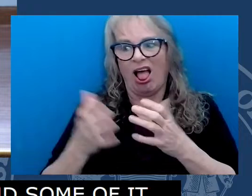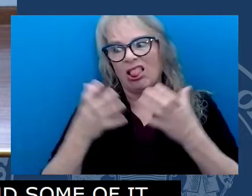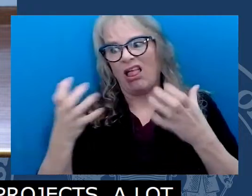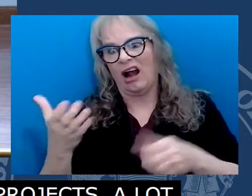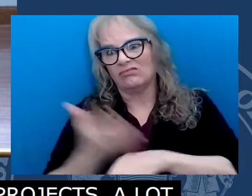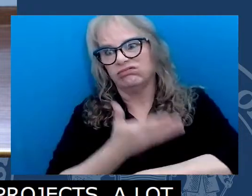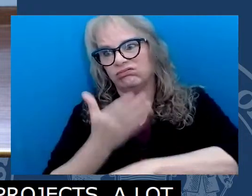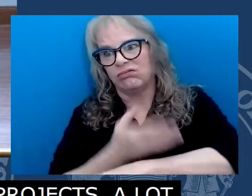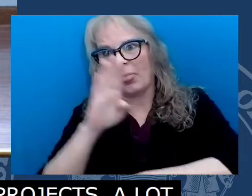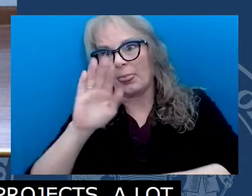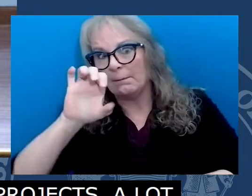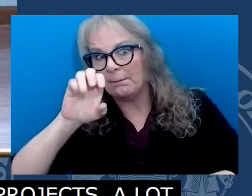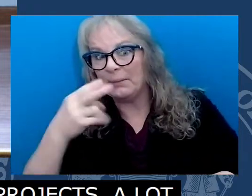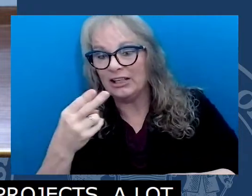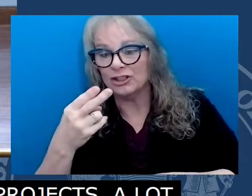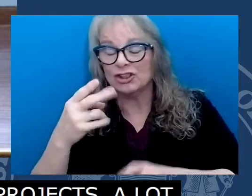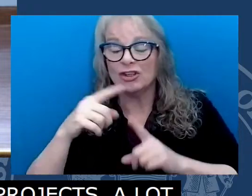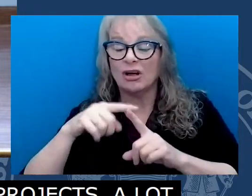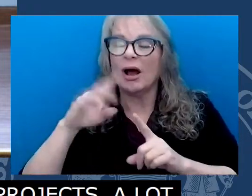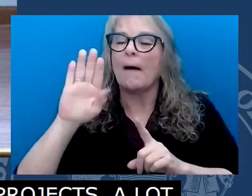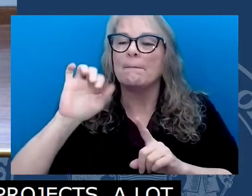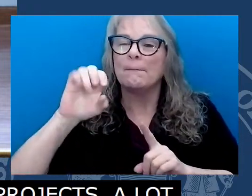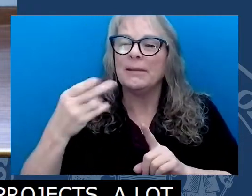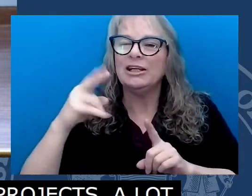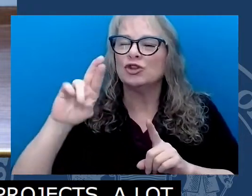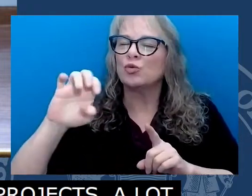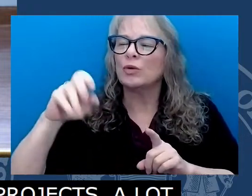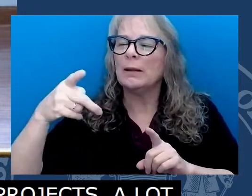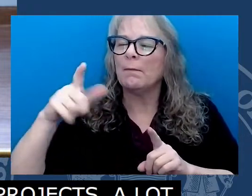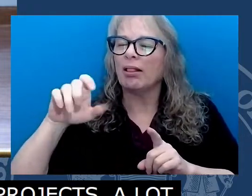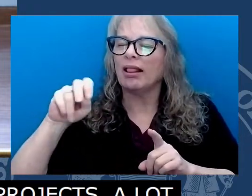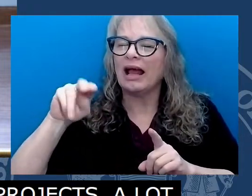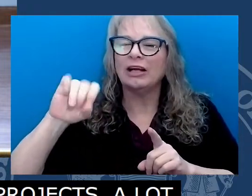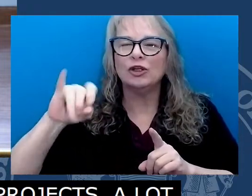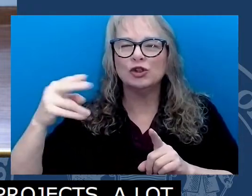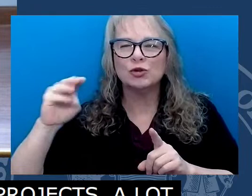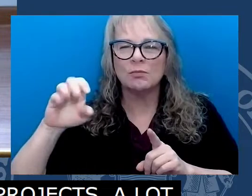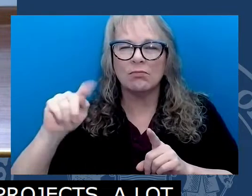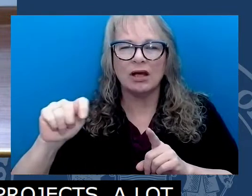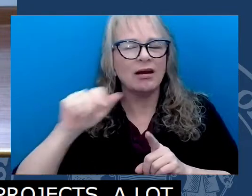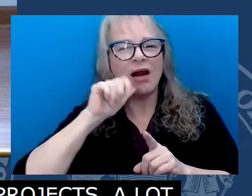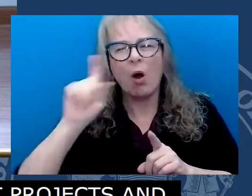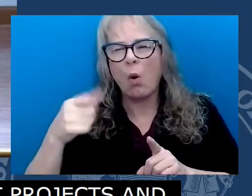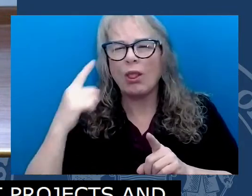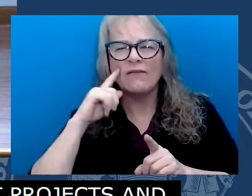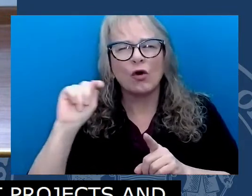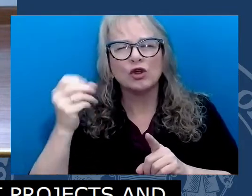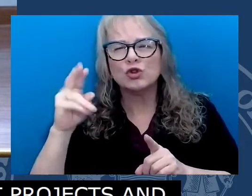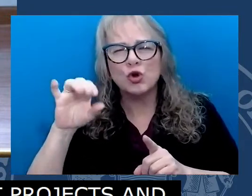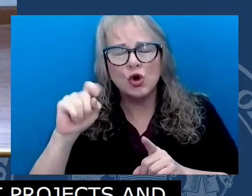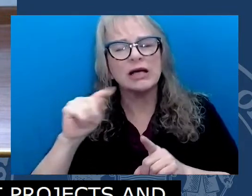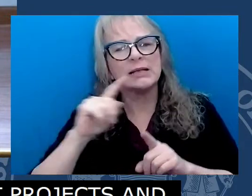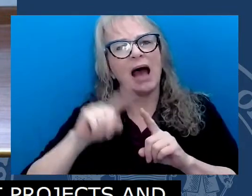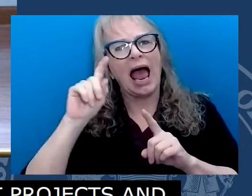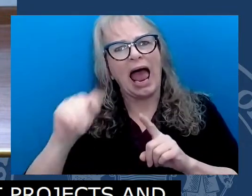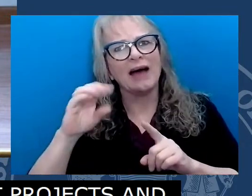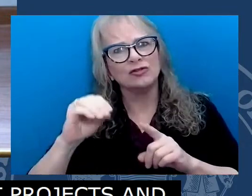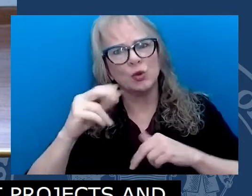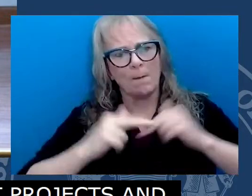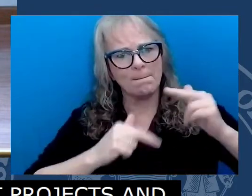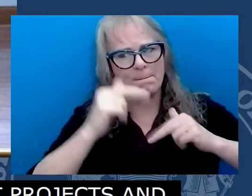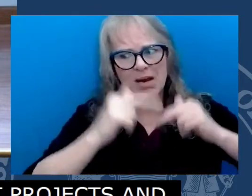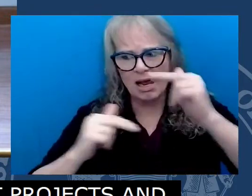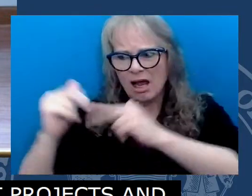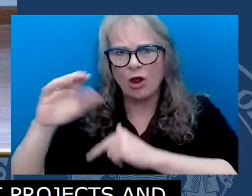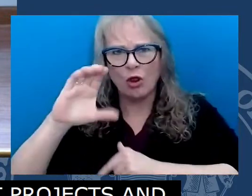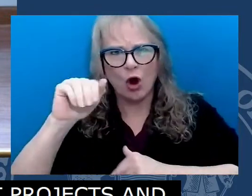replenishment are not just for tourists, but also for coastal resiliency. You know, one of the issues that we have, going back to